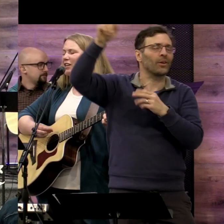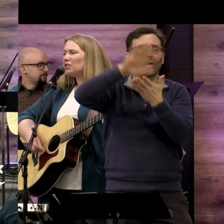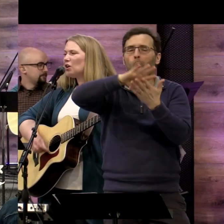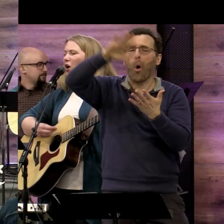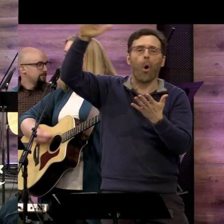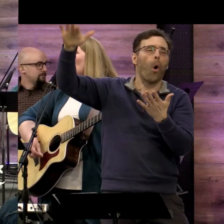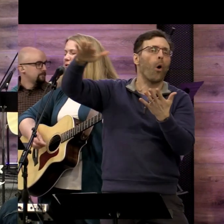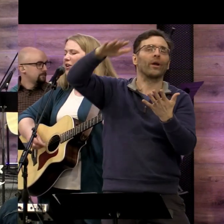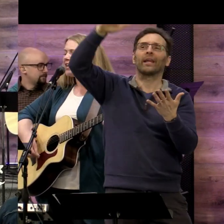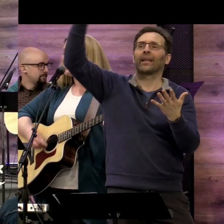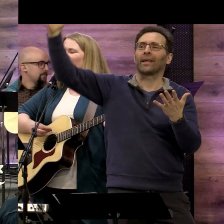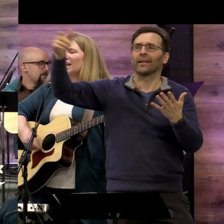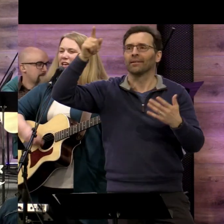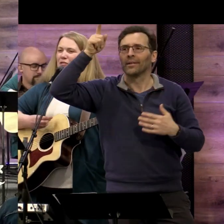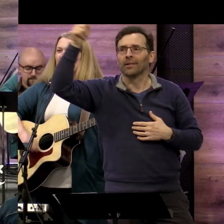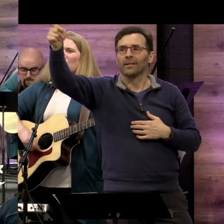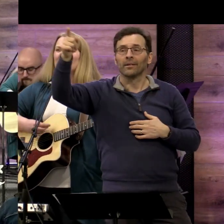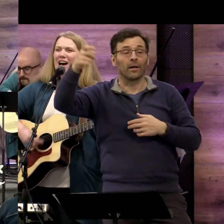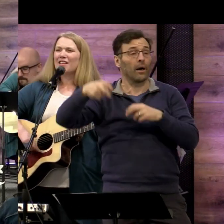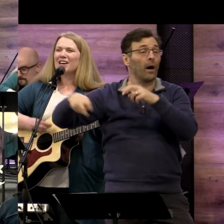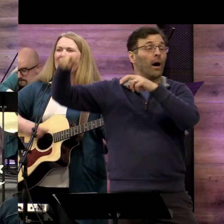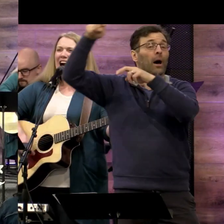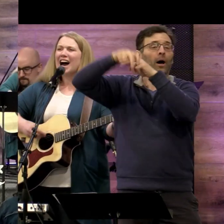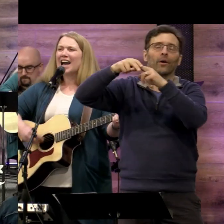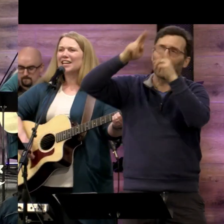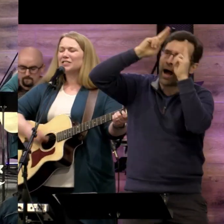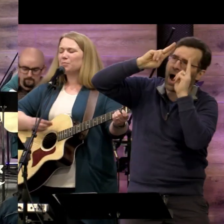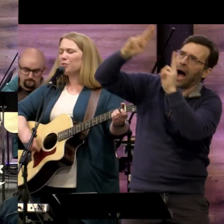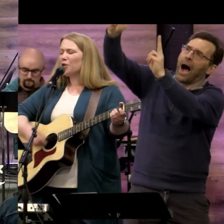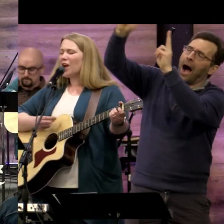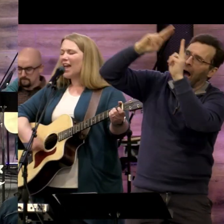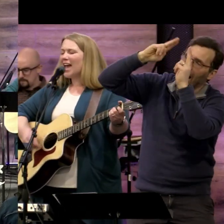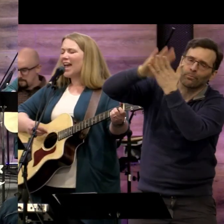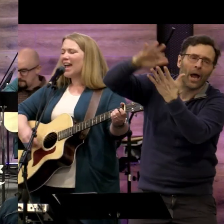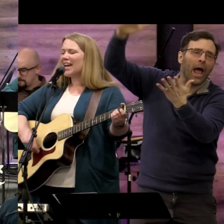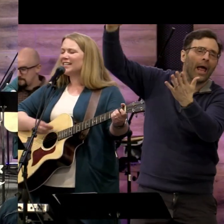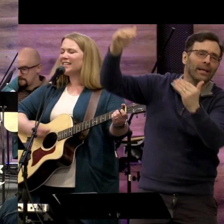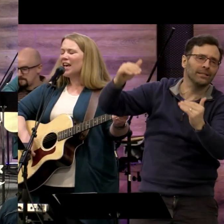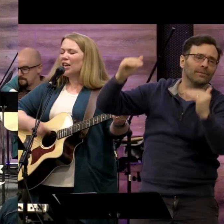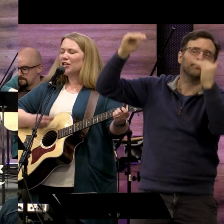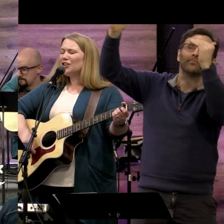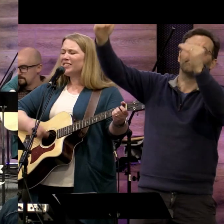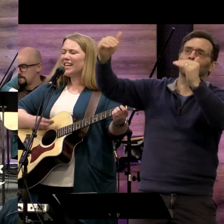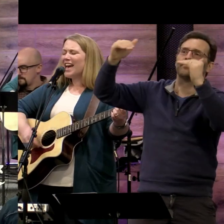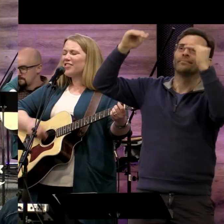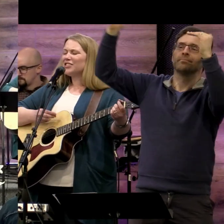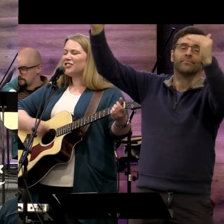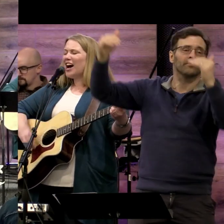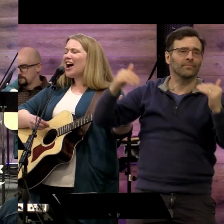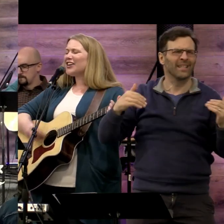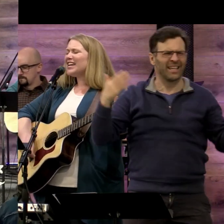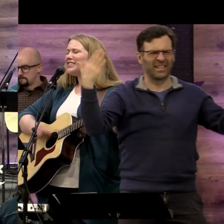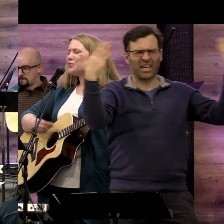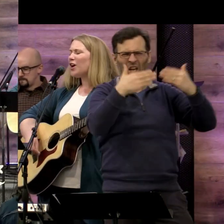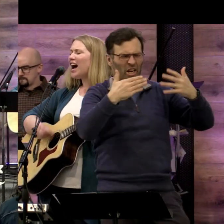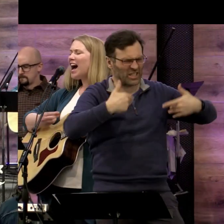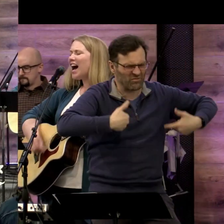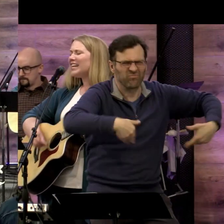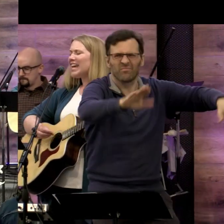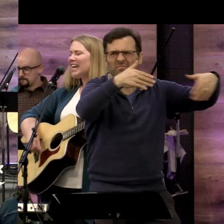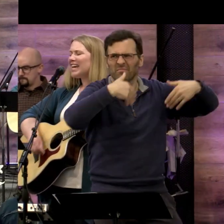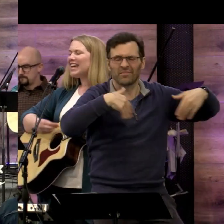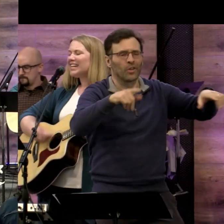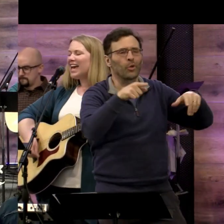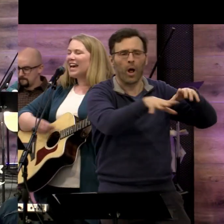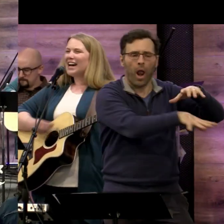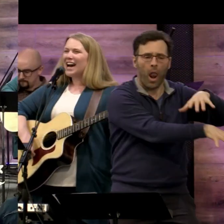in glory, enthroned on the highest praise. You sent the darkness